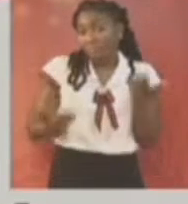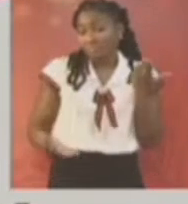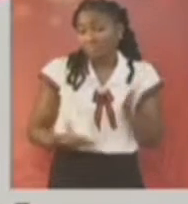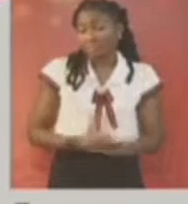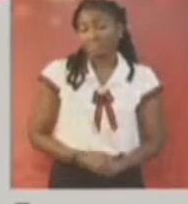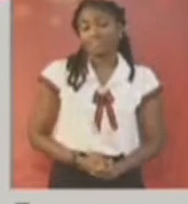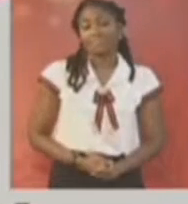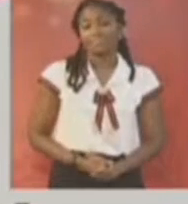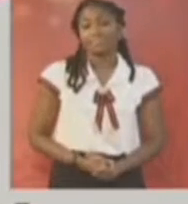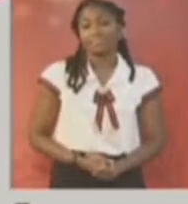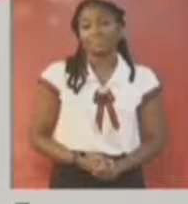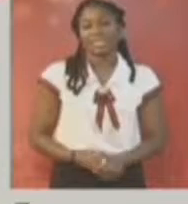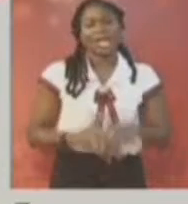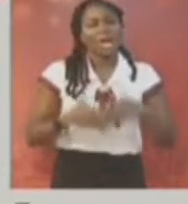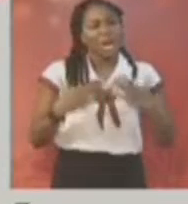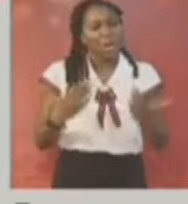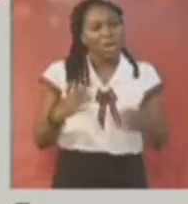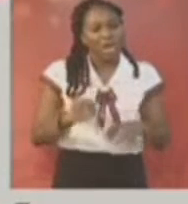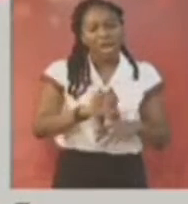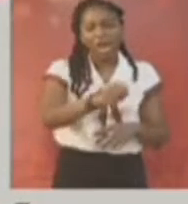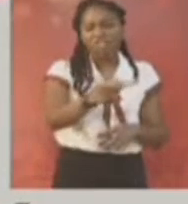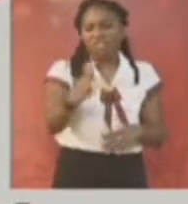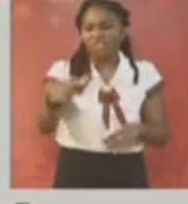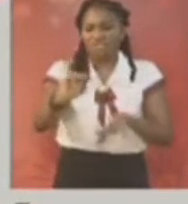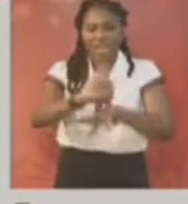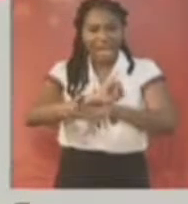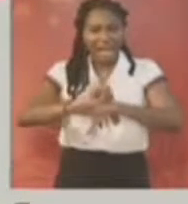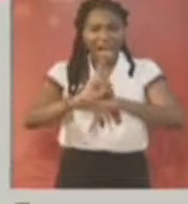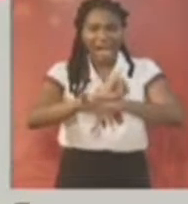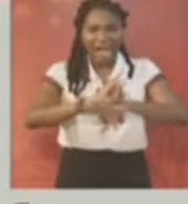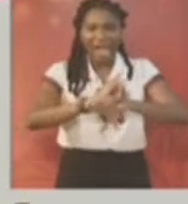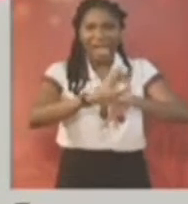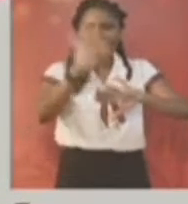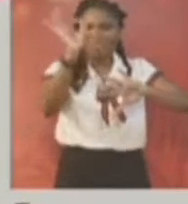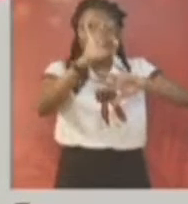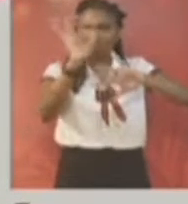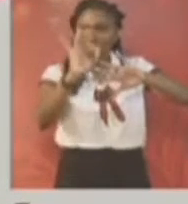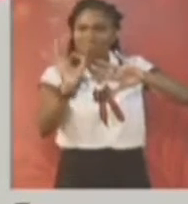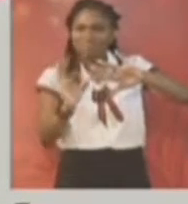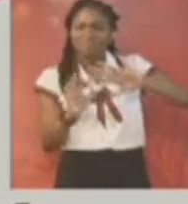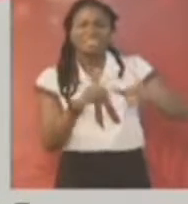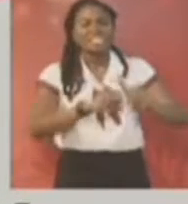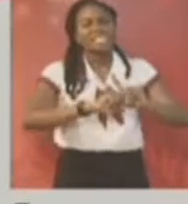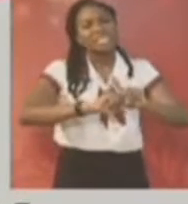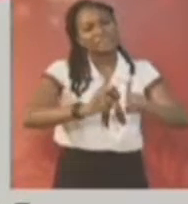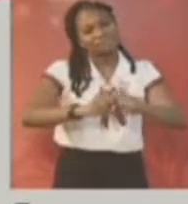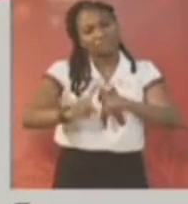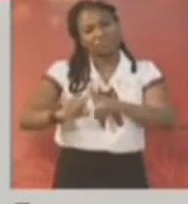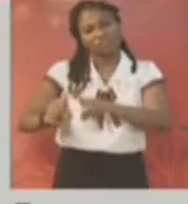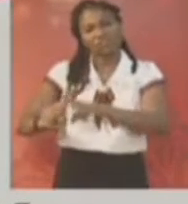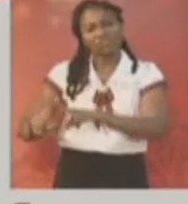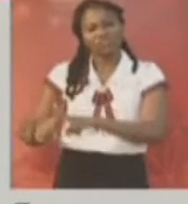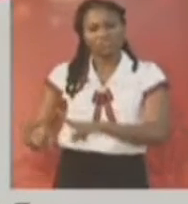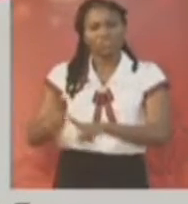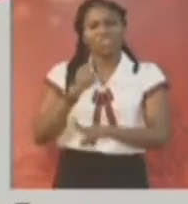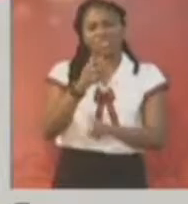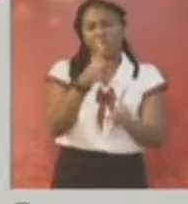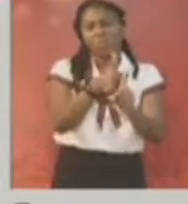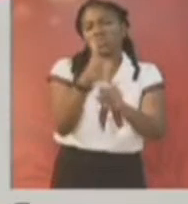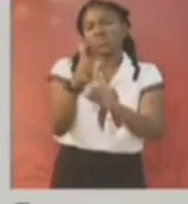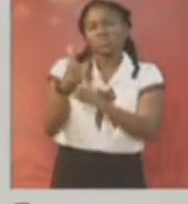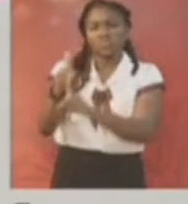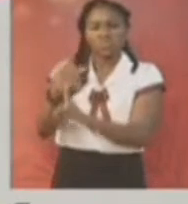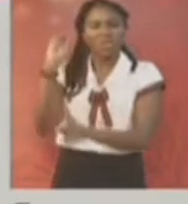Okay, now the situations in other islands up the chain are actually quite different for a number of reasons. So a lot of the